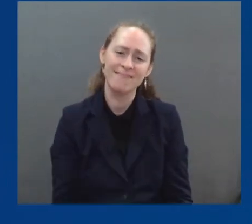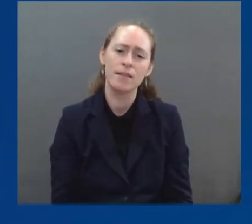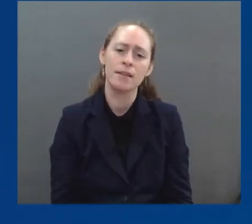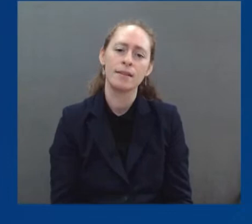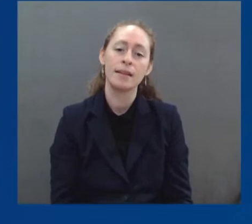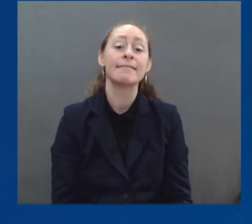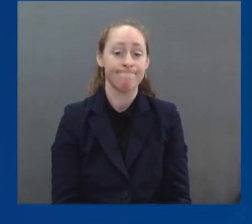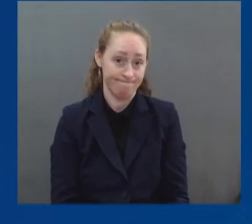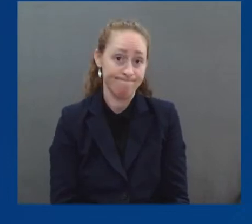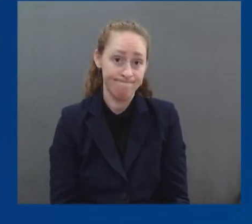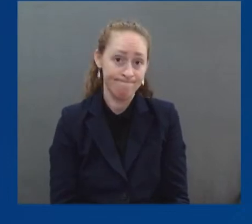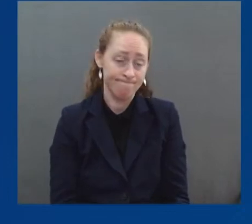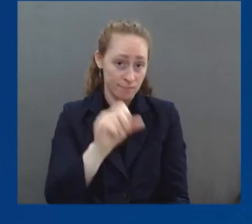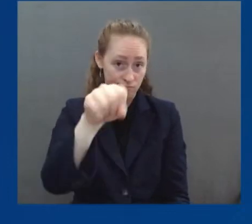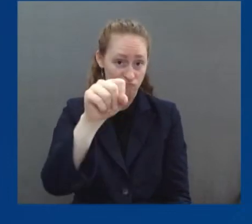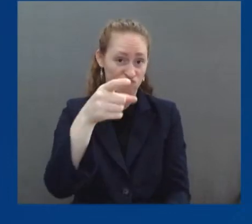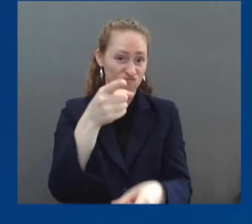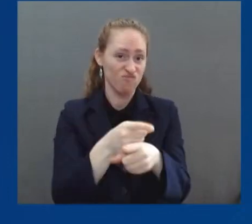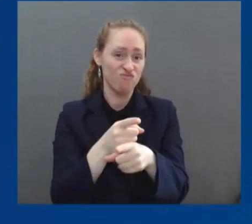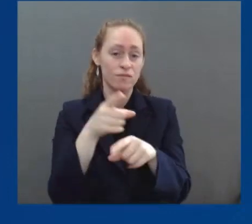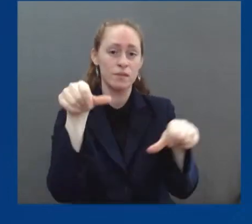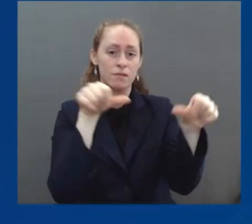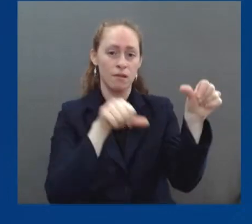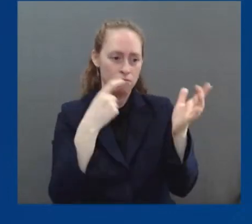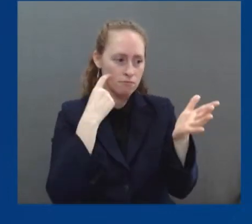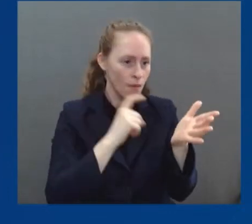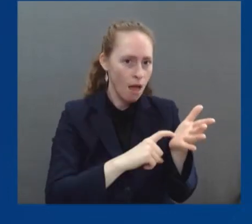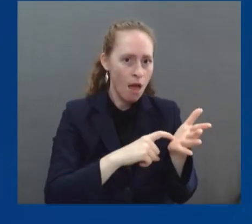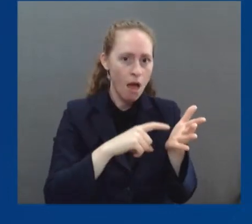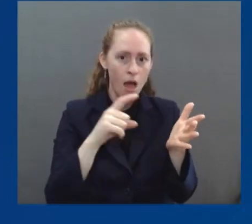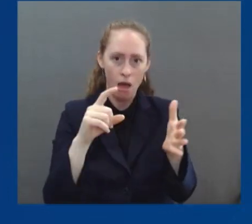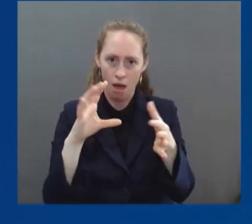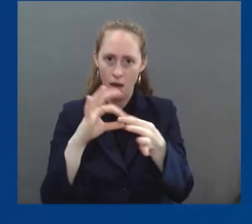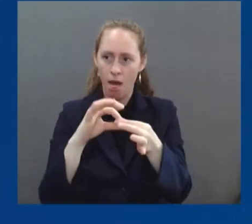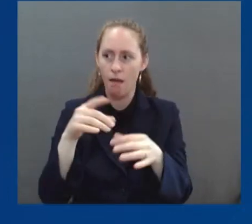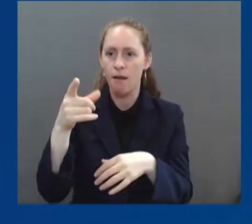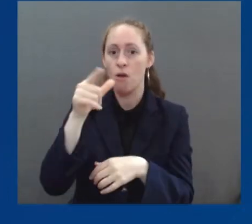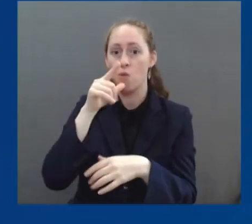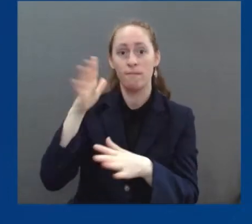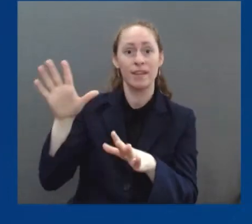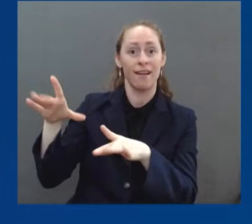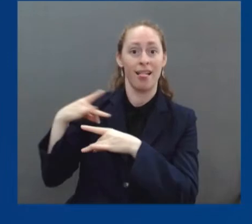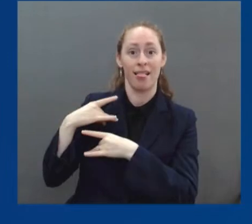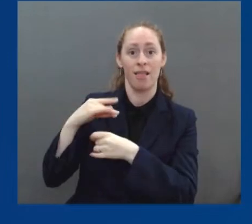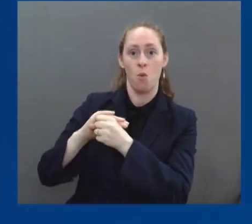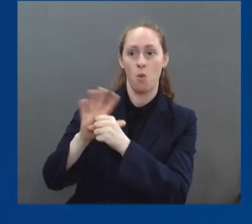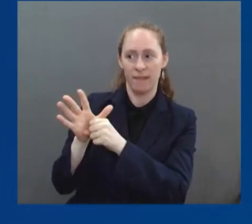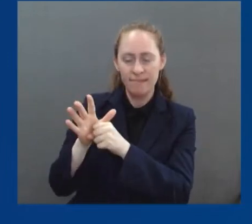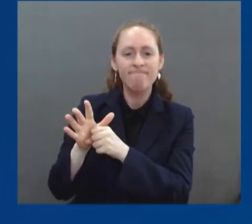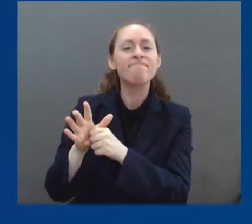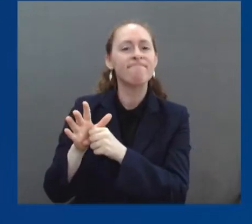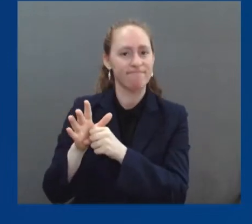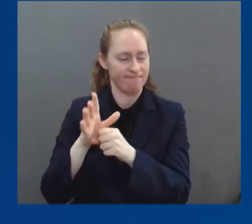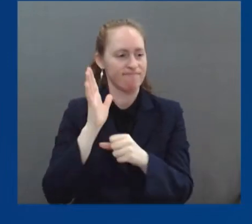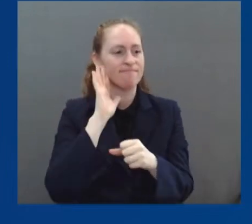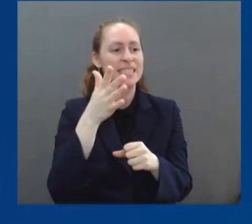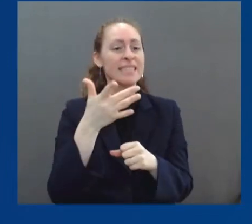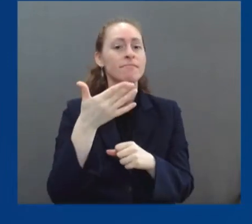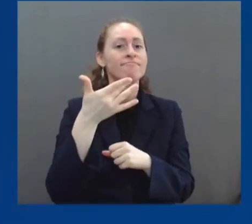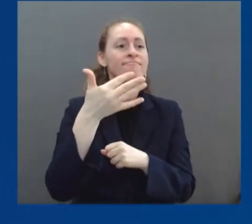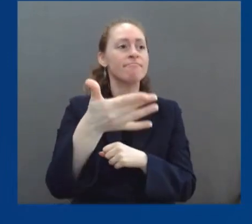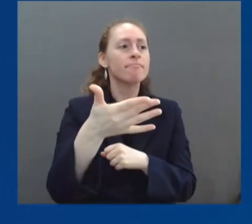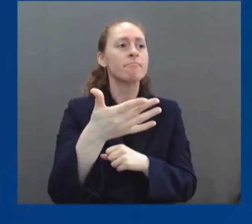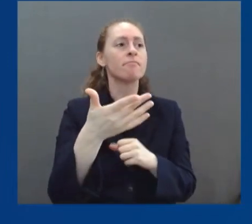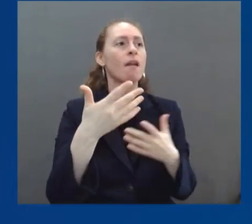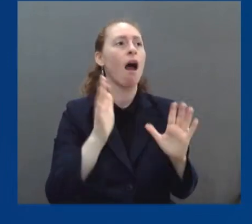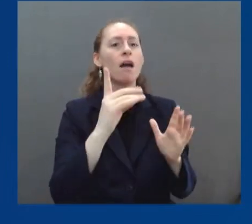previously had COVID and increasing rates of new diabetes diagnoses. Certainly, public health infrastructure will assist in not only